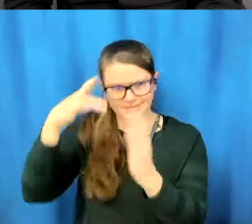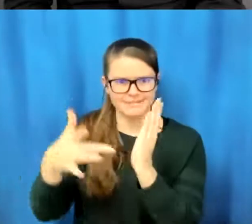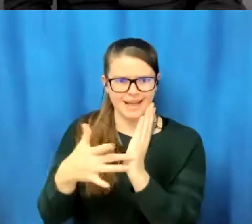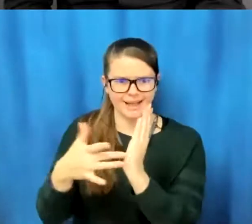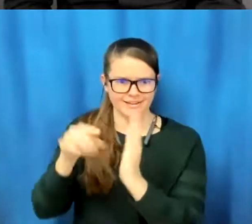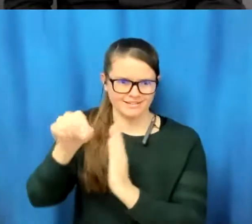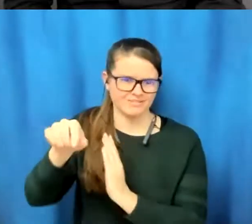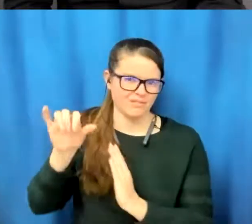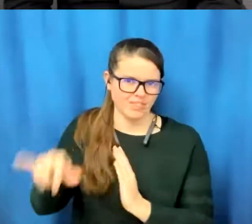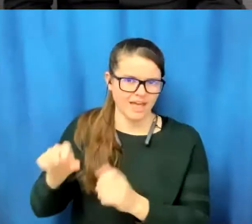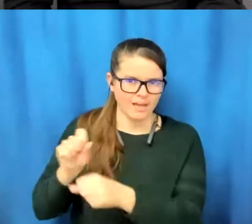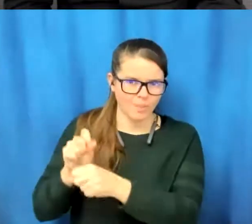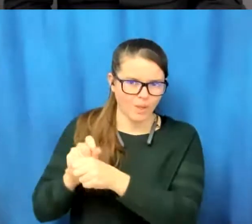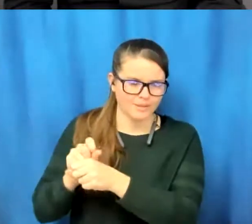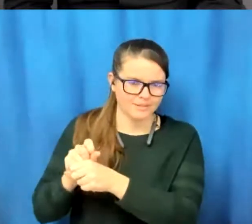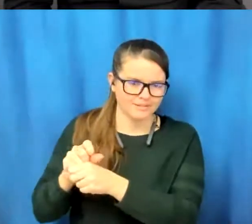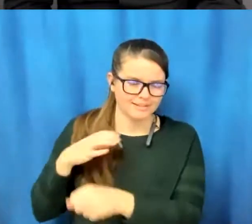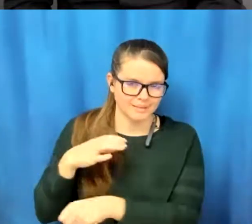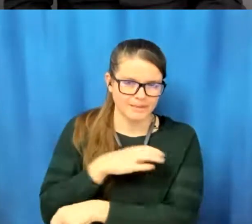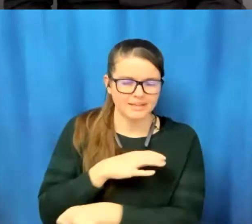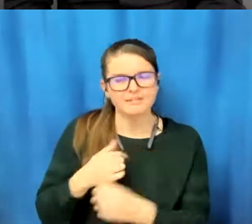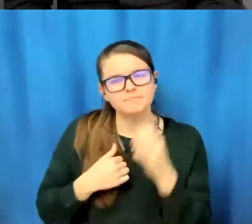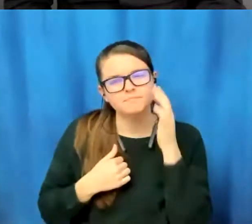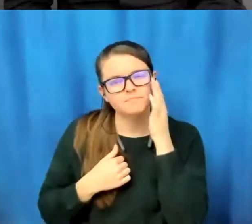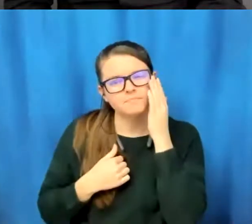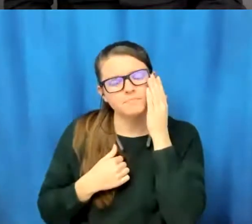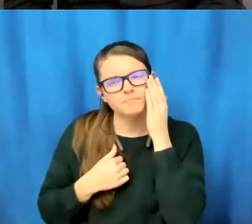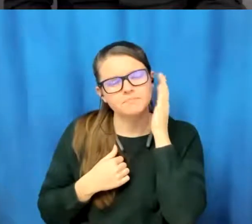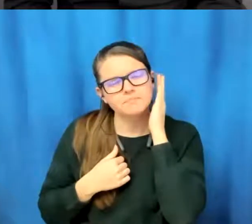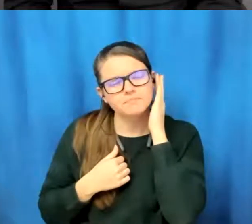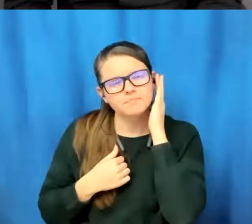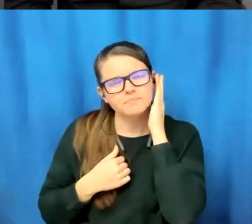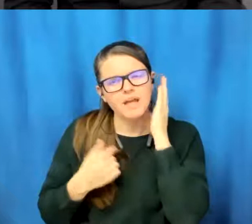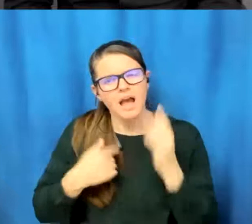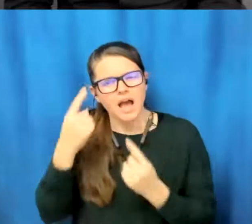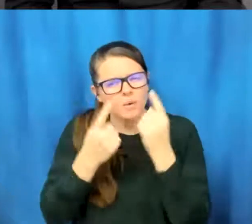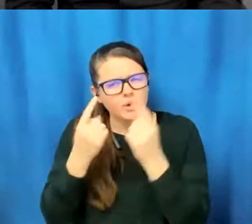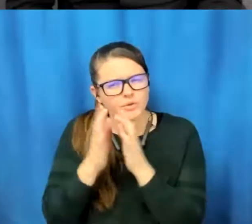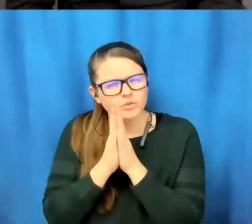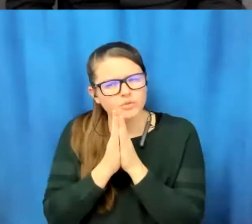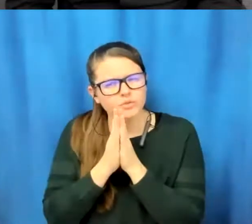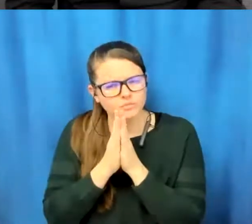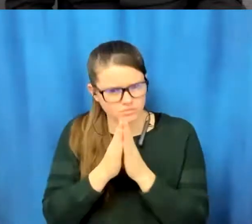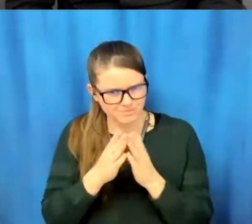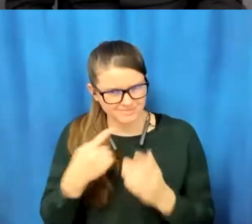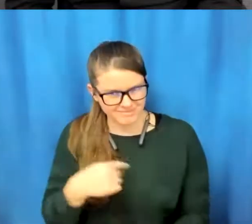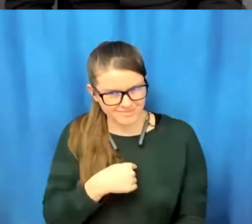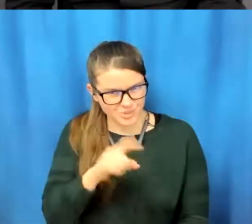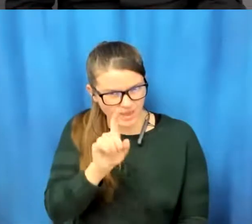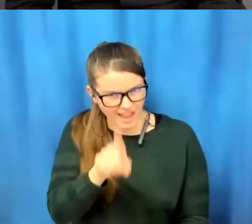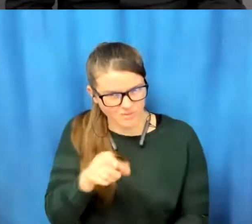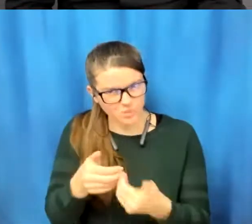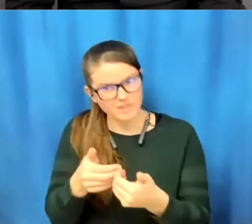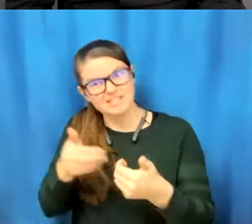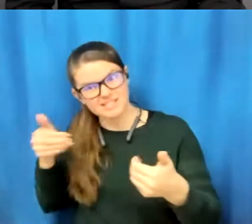I wonder if, I don't know if do we have to have a separate committee?